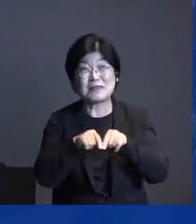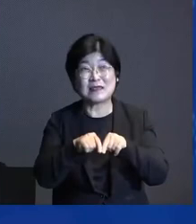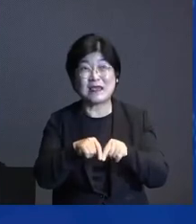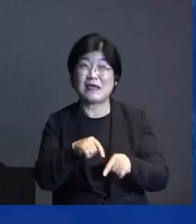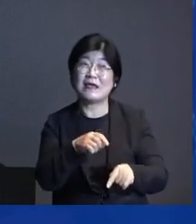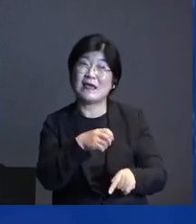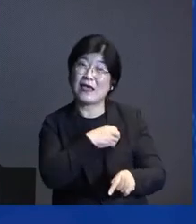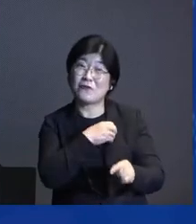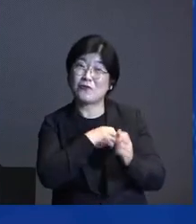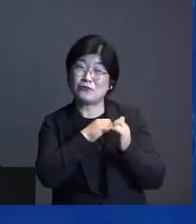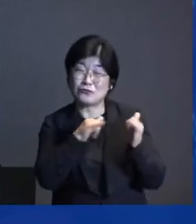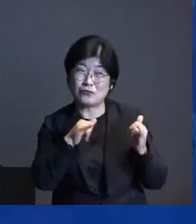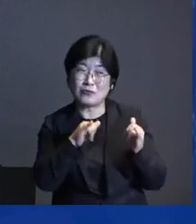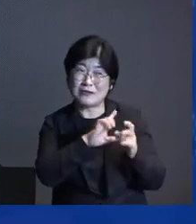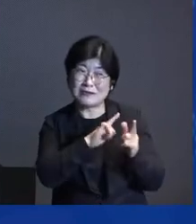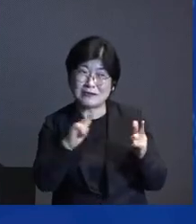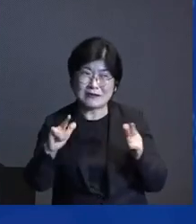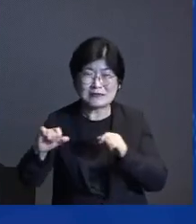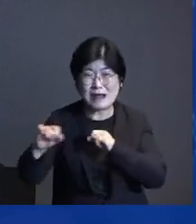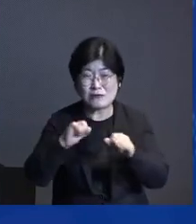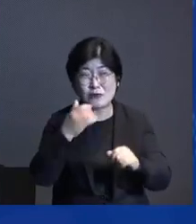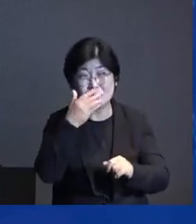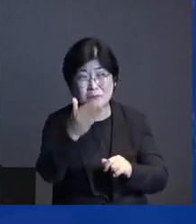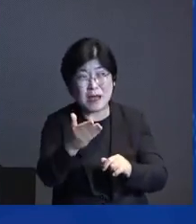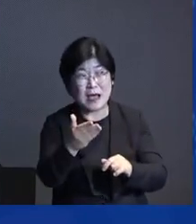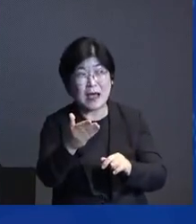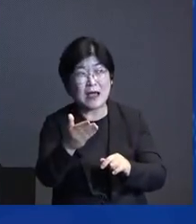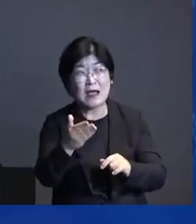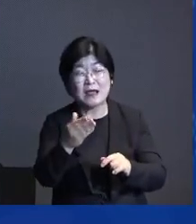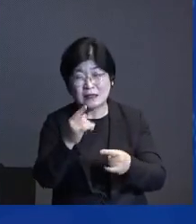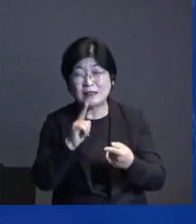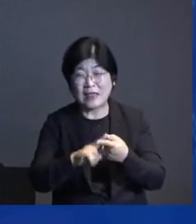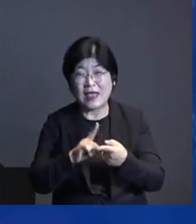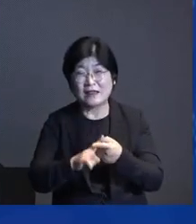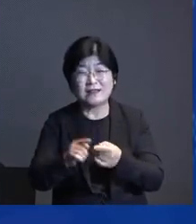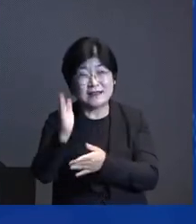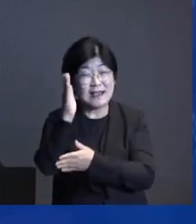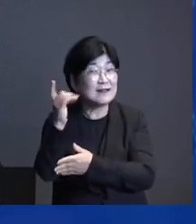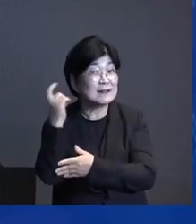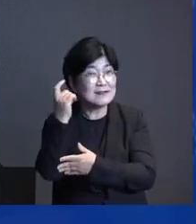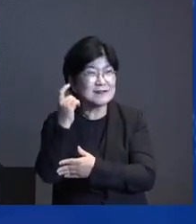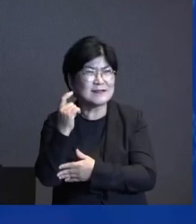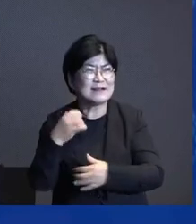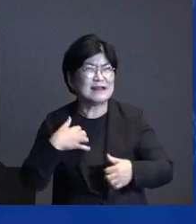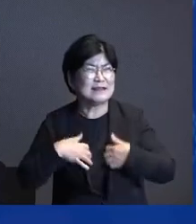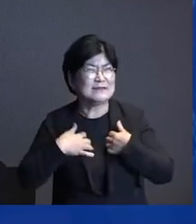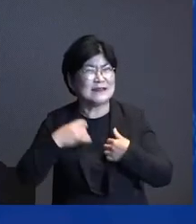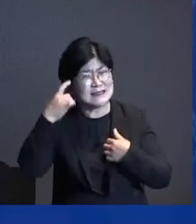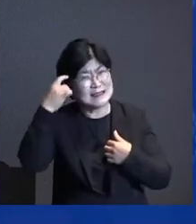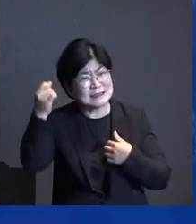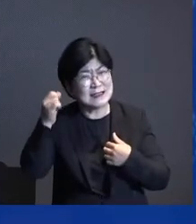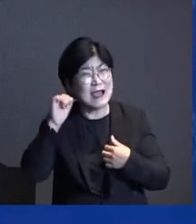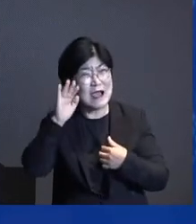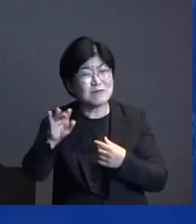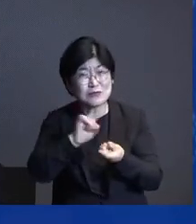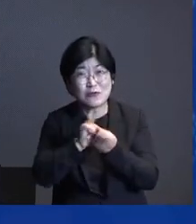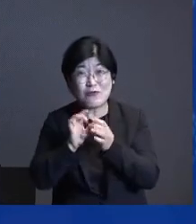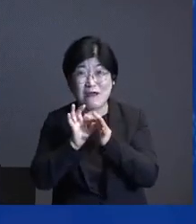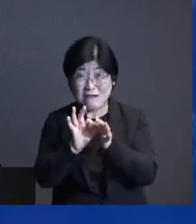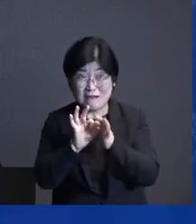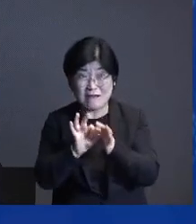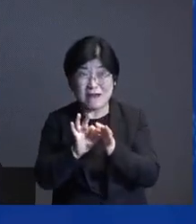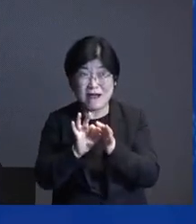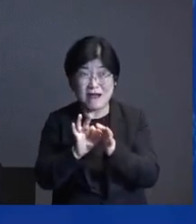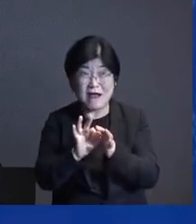encouraging and challenging messages from our session, and hope that we can keep in touch and learn from each other in the future as well. Thank you